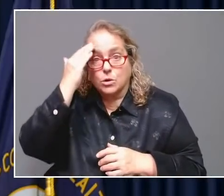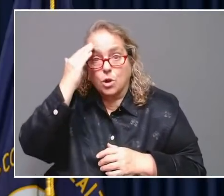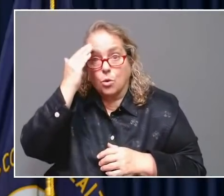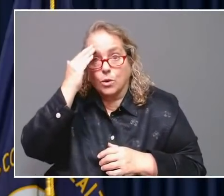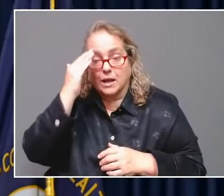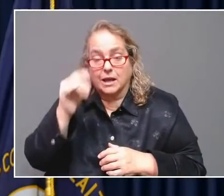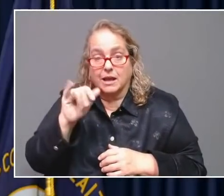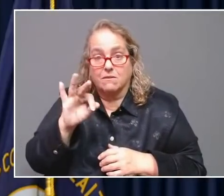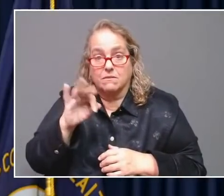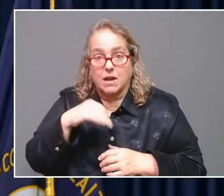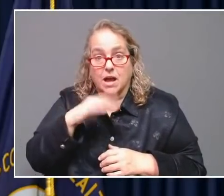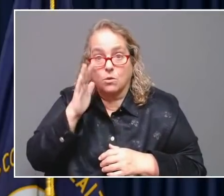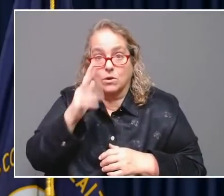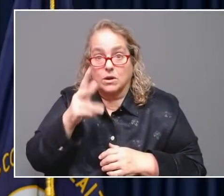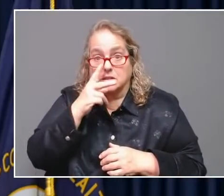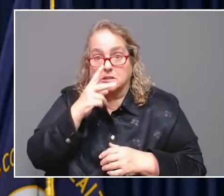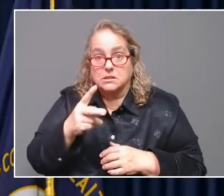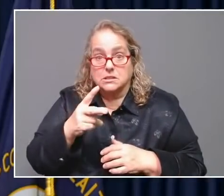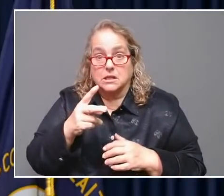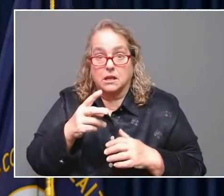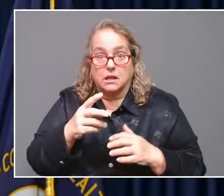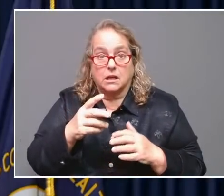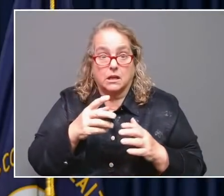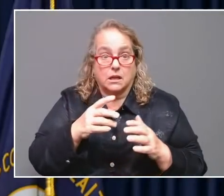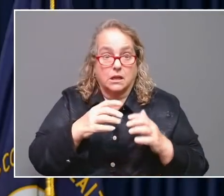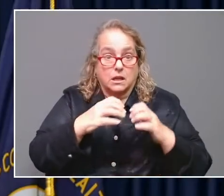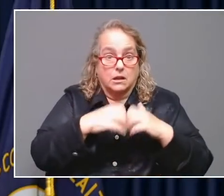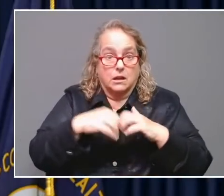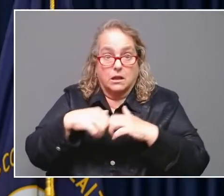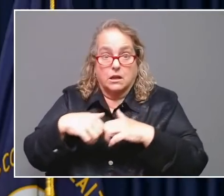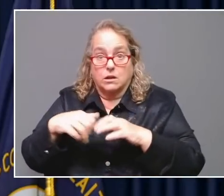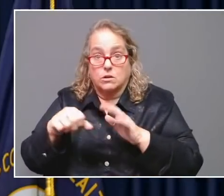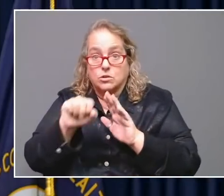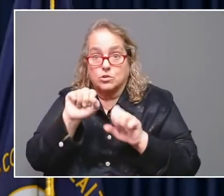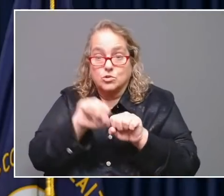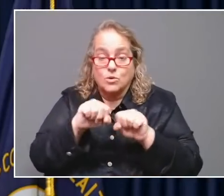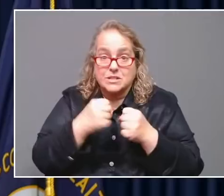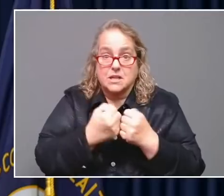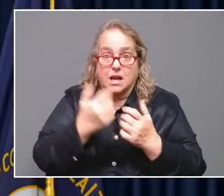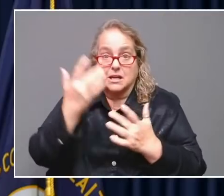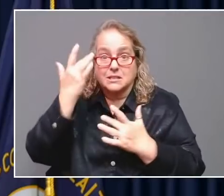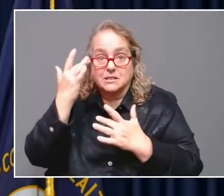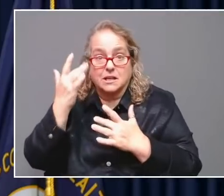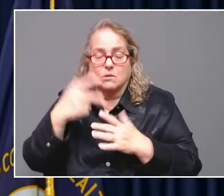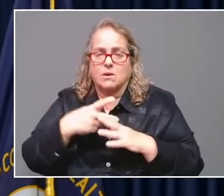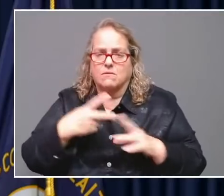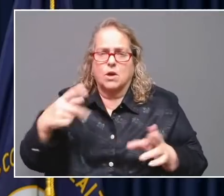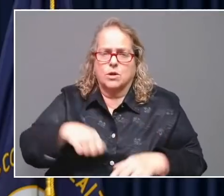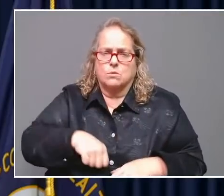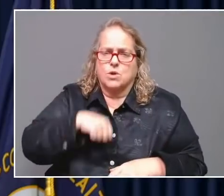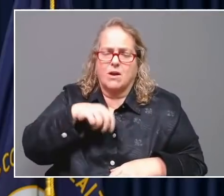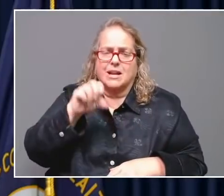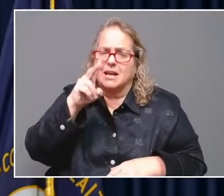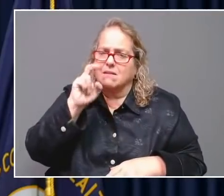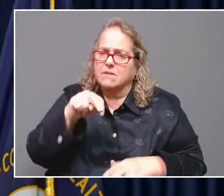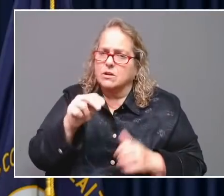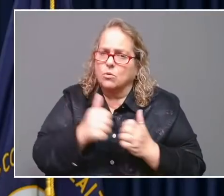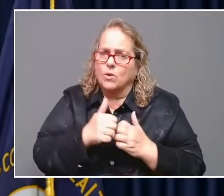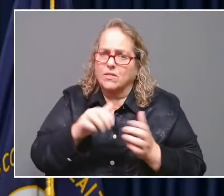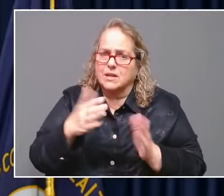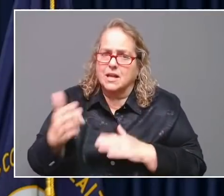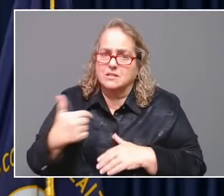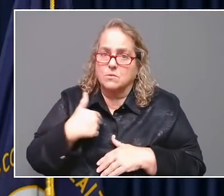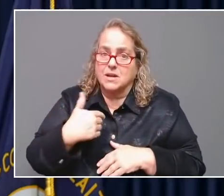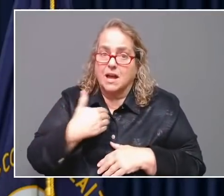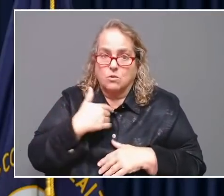see breakdowns in different areas of society. So very proud, even with the losses that we've had, that we are still here